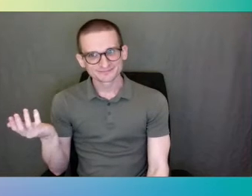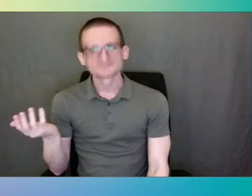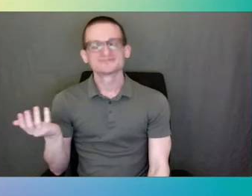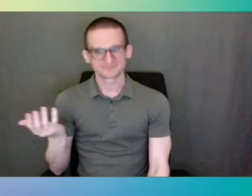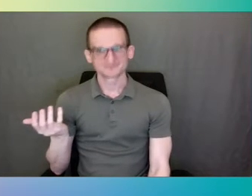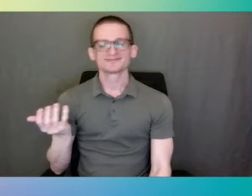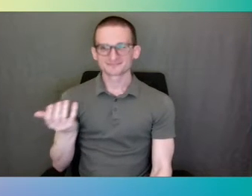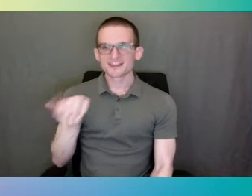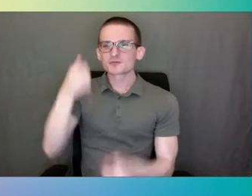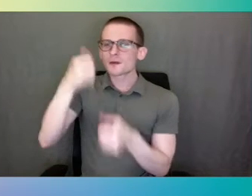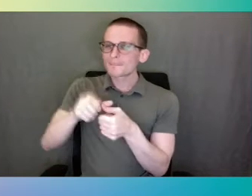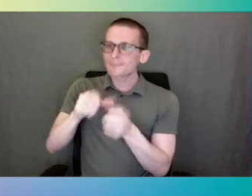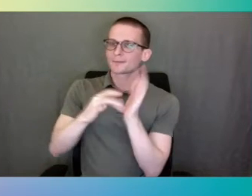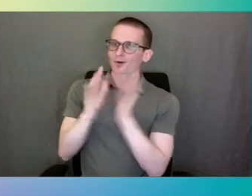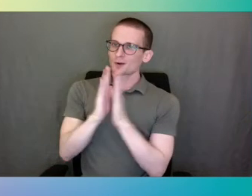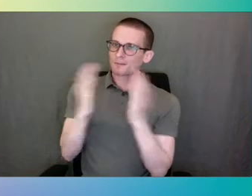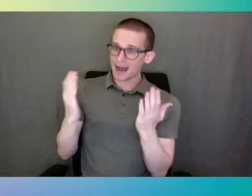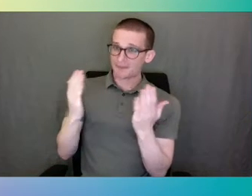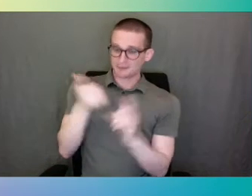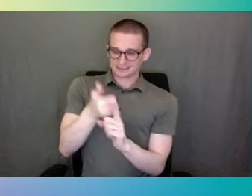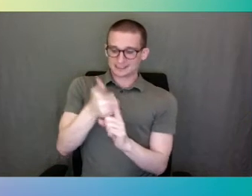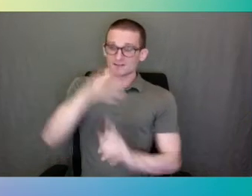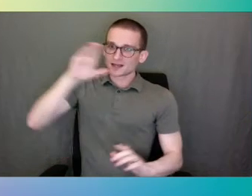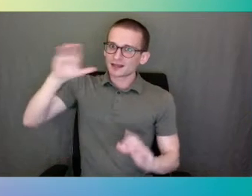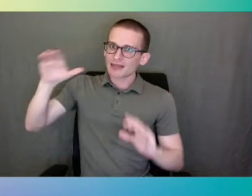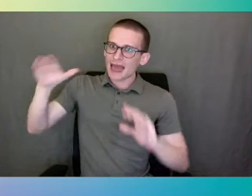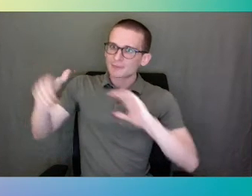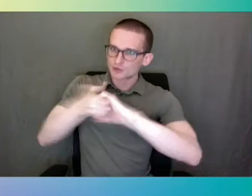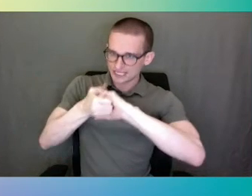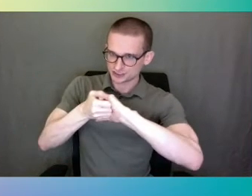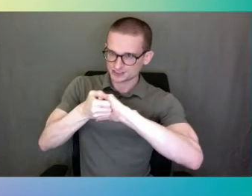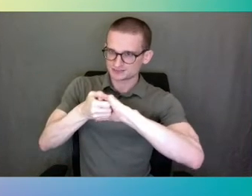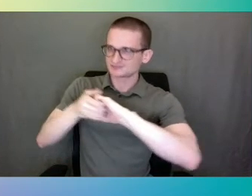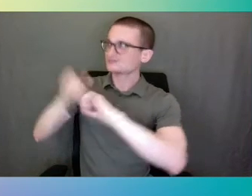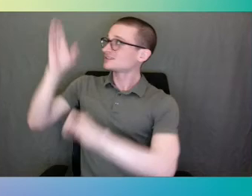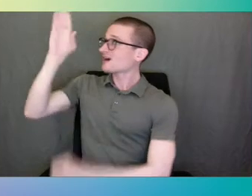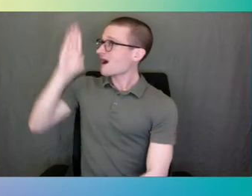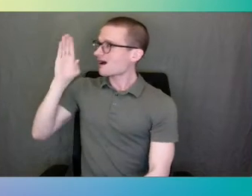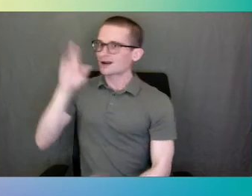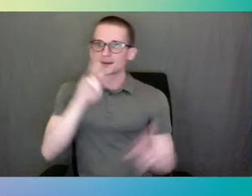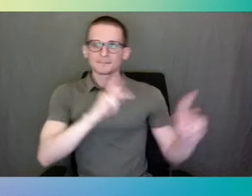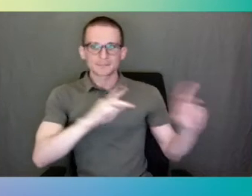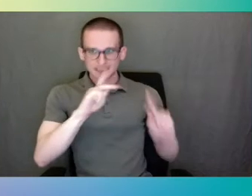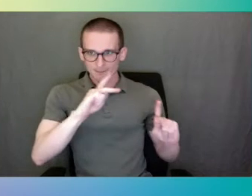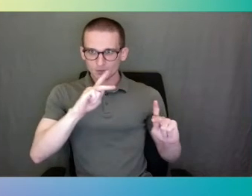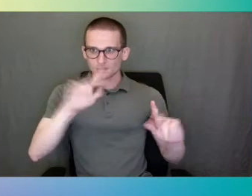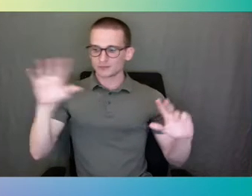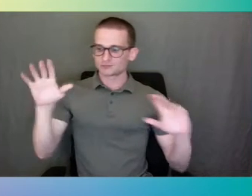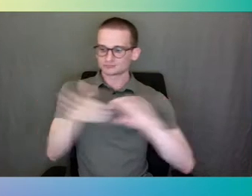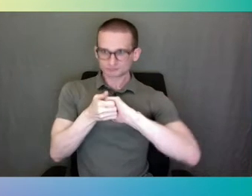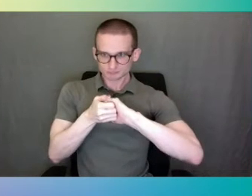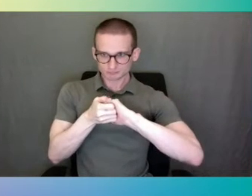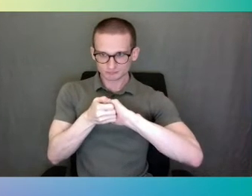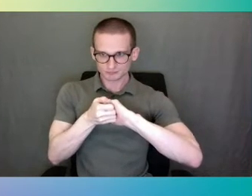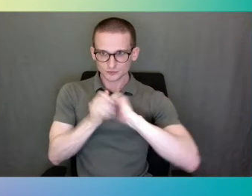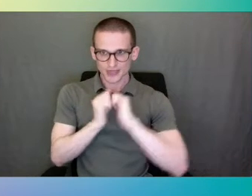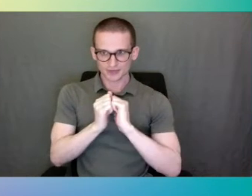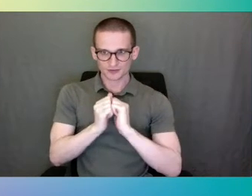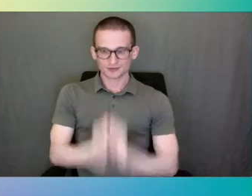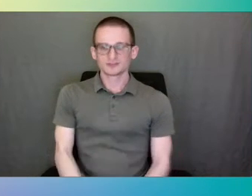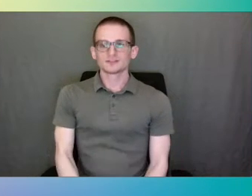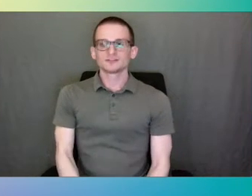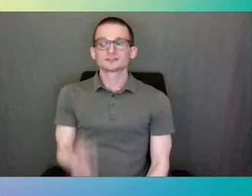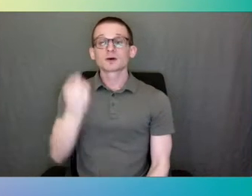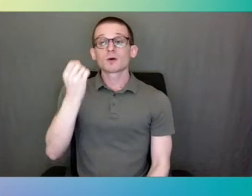a collaboration of divine and human. So by understanding how the Bible